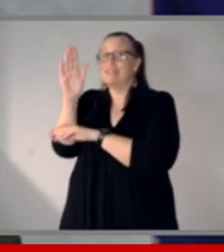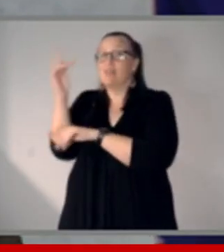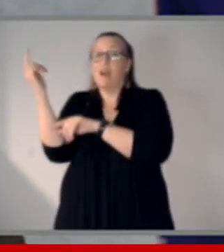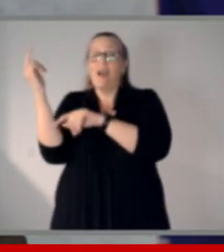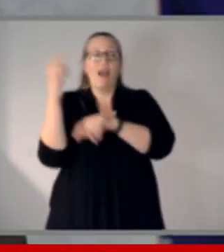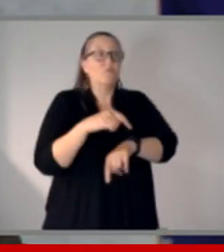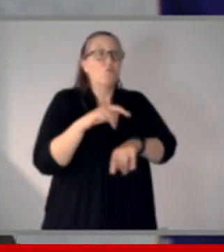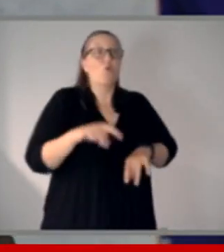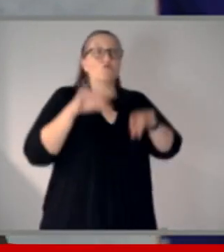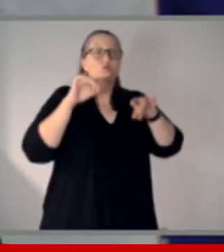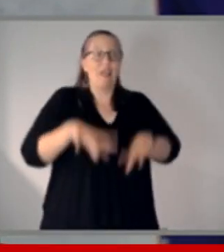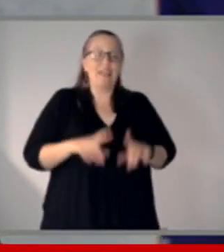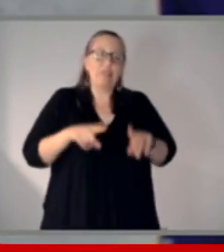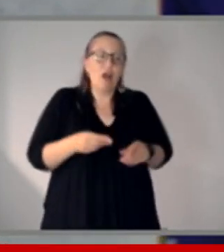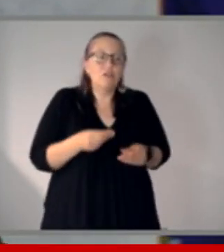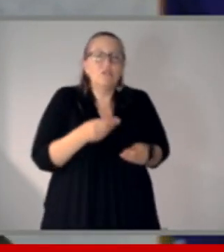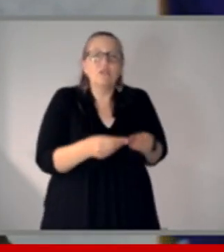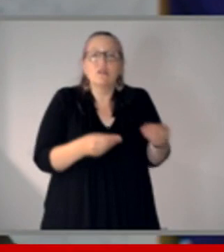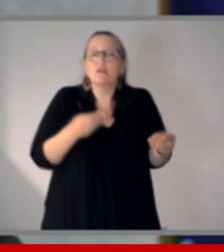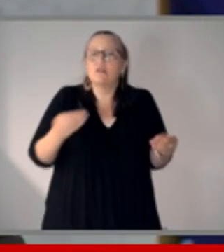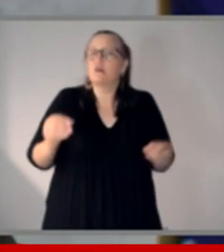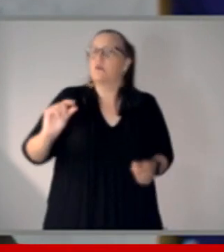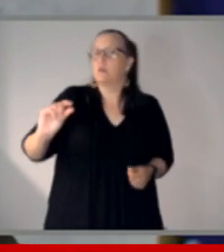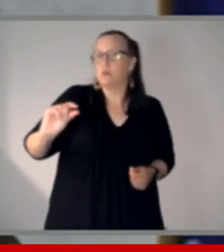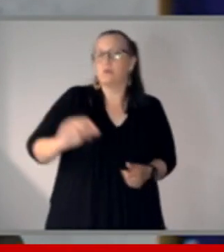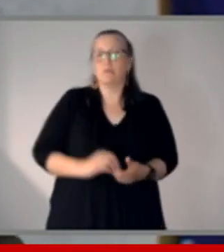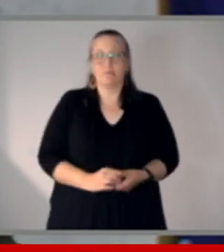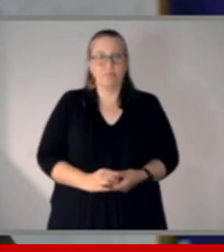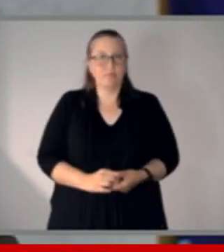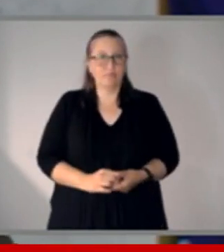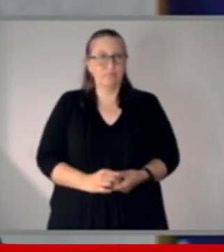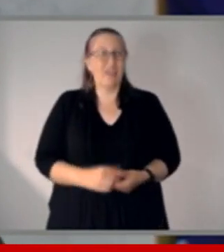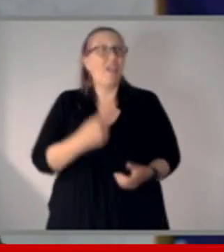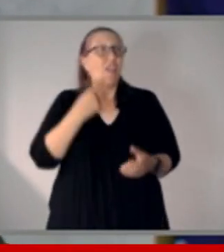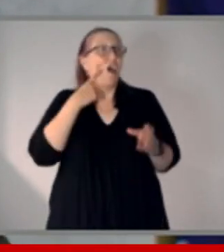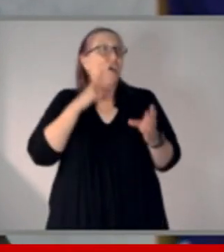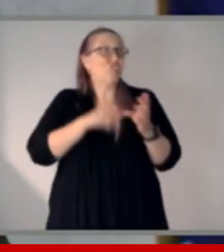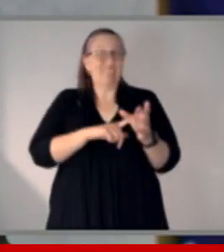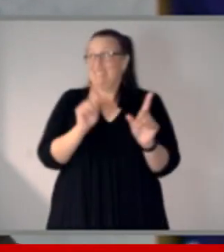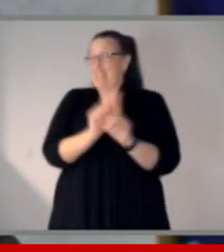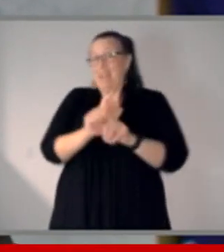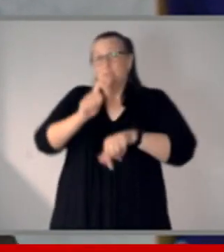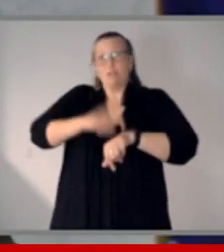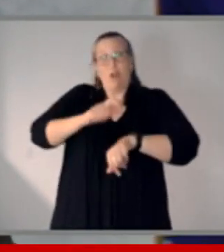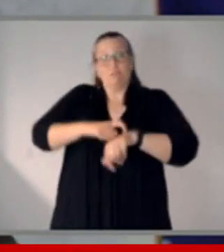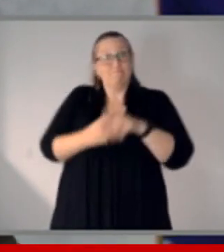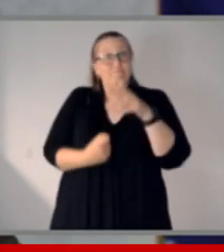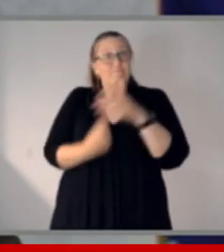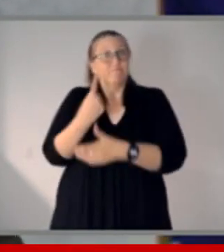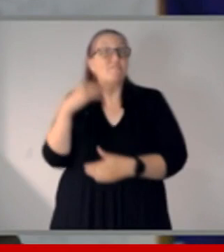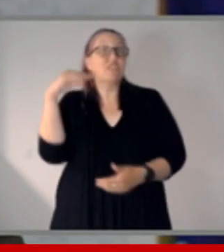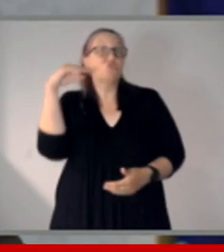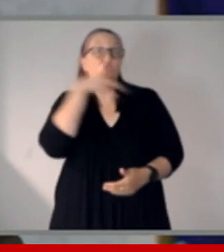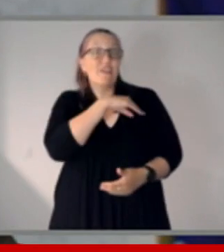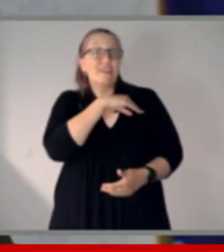Almost exactly at this time last year, we were faced with the terrible situation in Victoria and that wave, which was mostly locally acquired